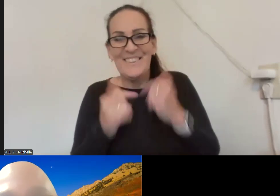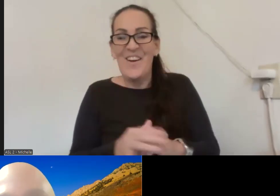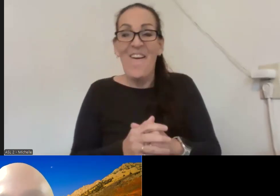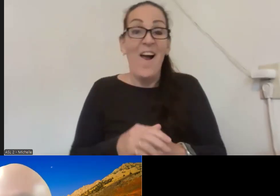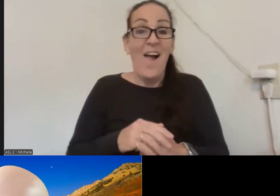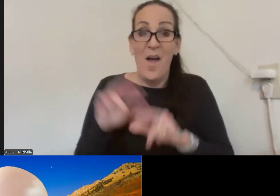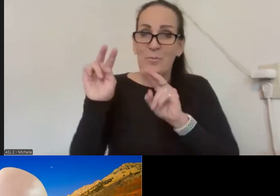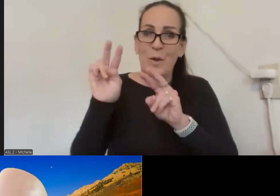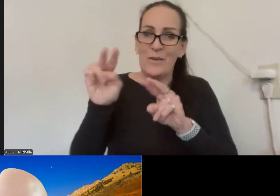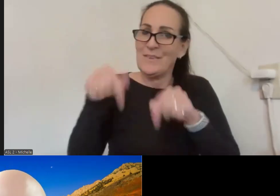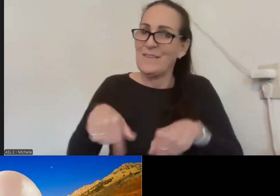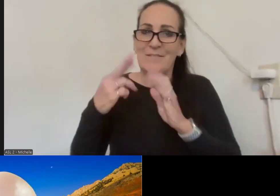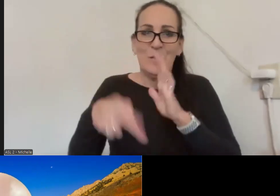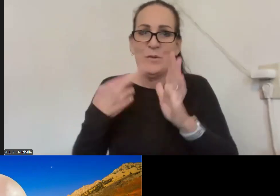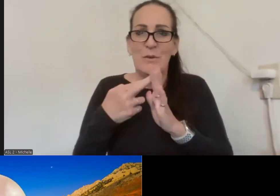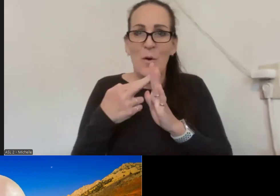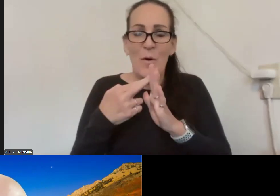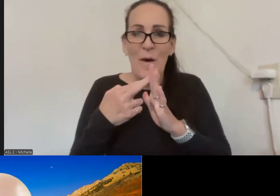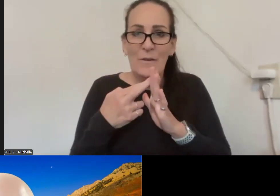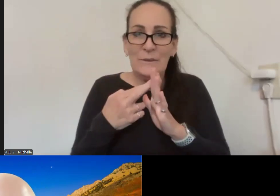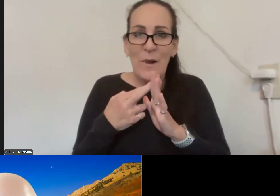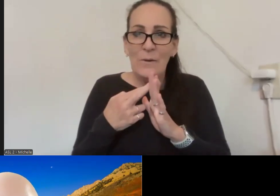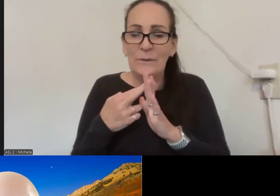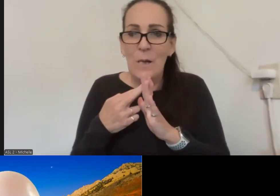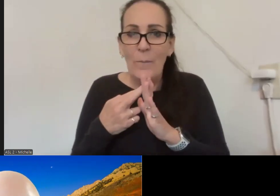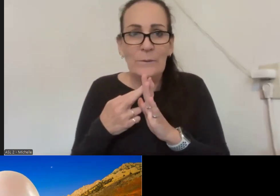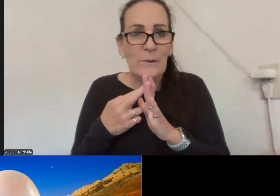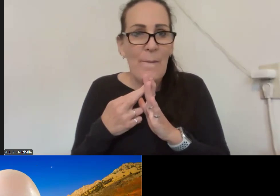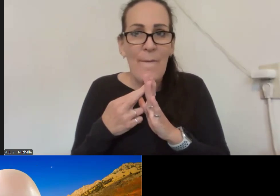Looking forward to this role and Your audio.